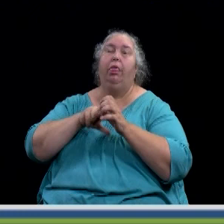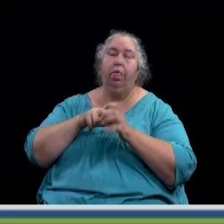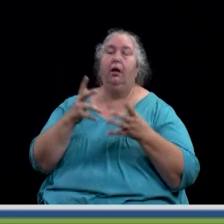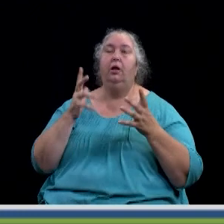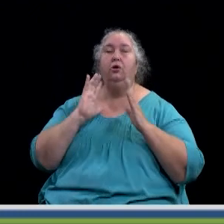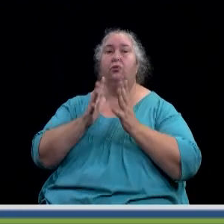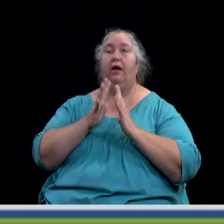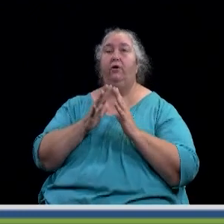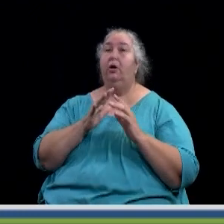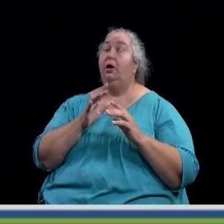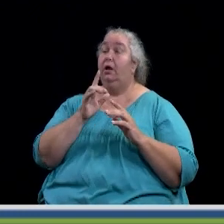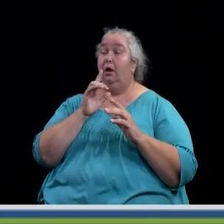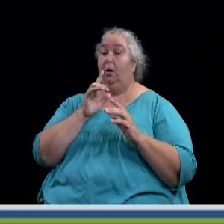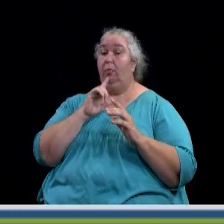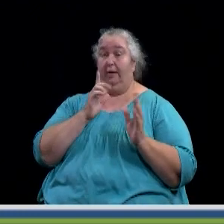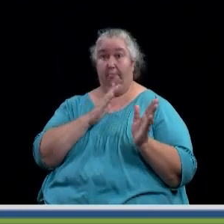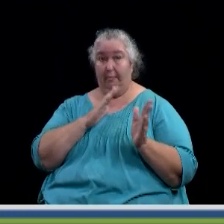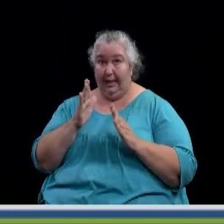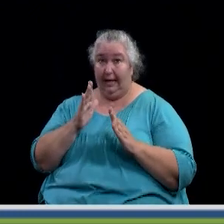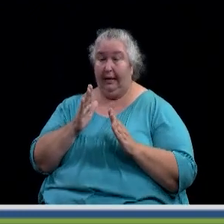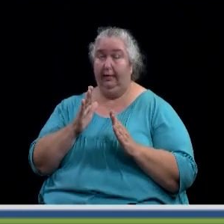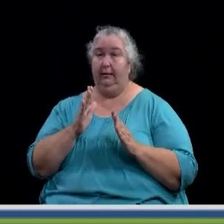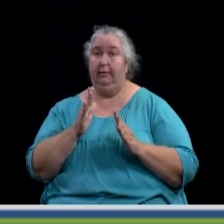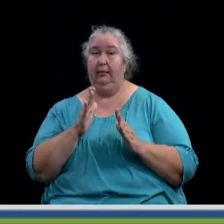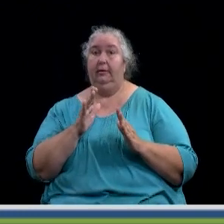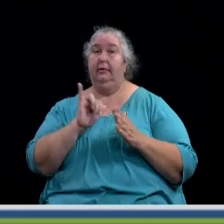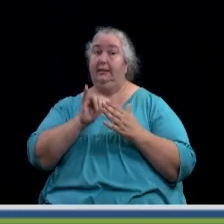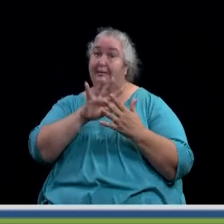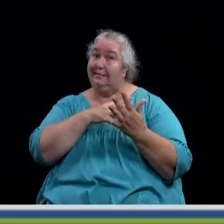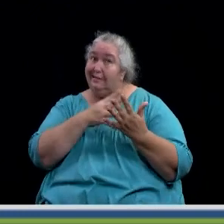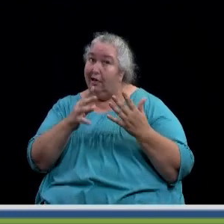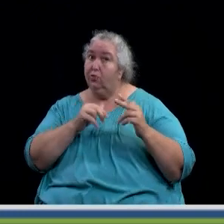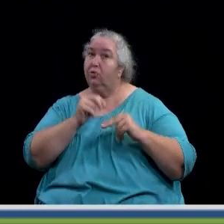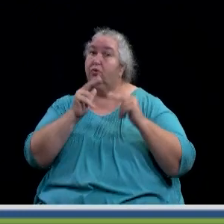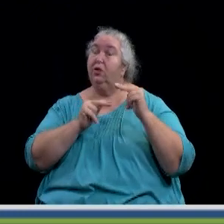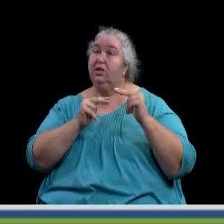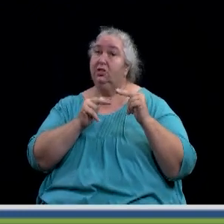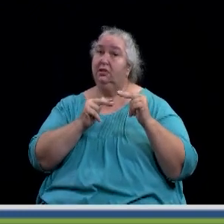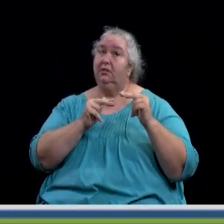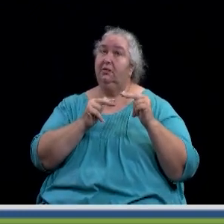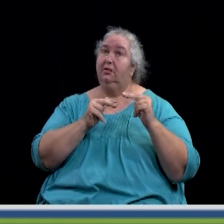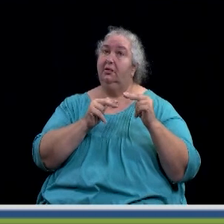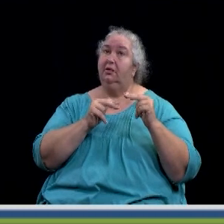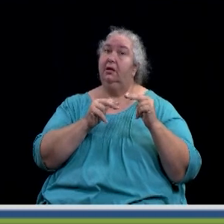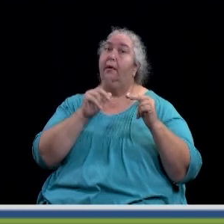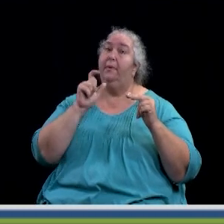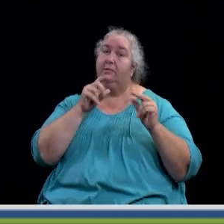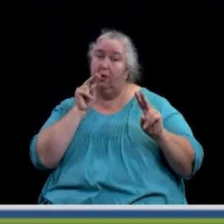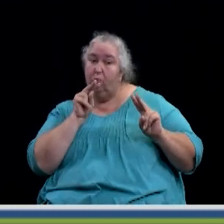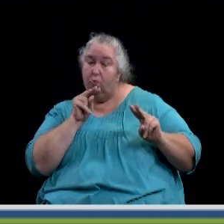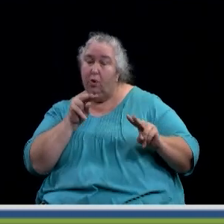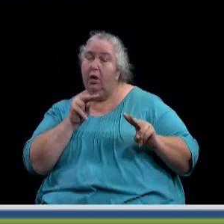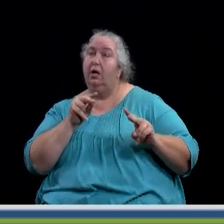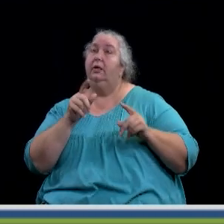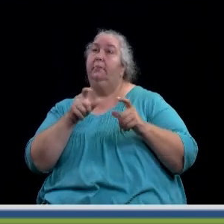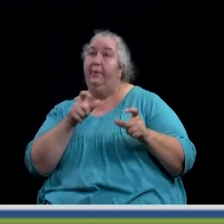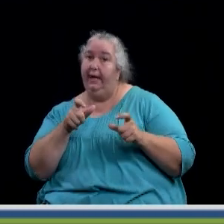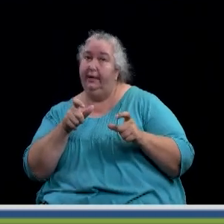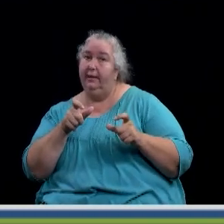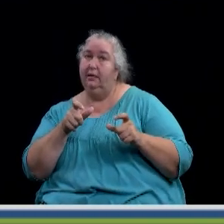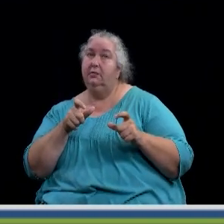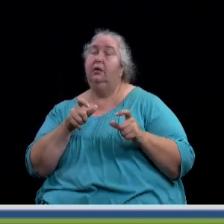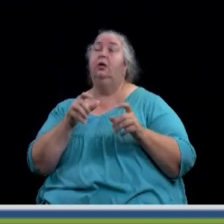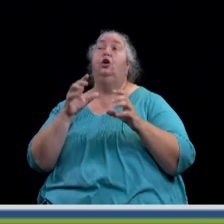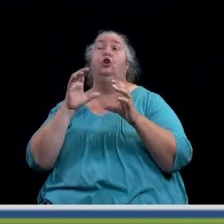construction schedule must be managed and reviewed. Communicating and reorganizing necessary adjustments